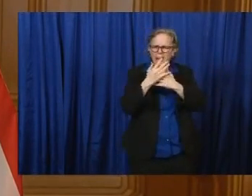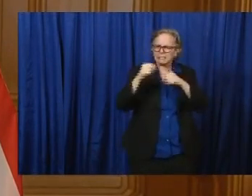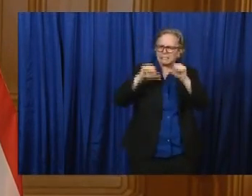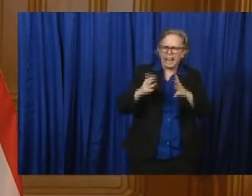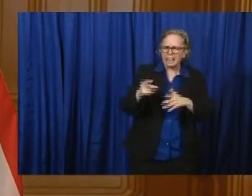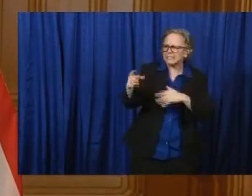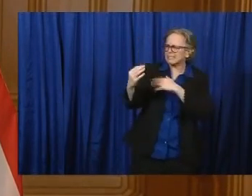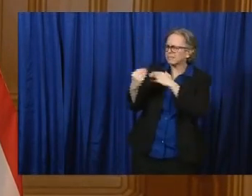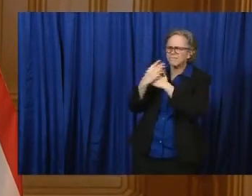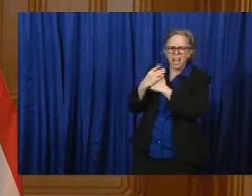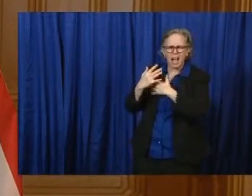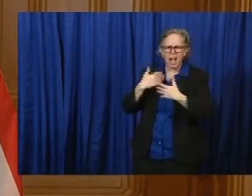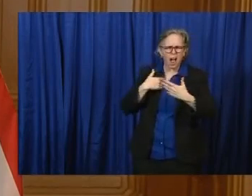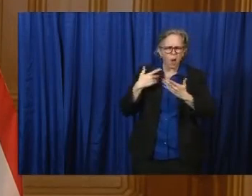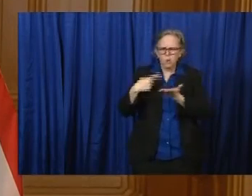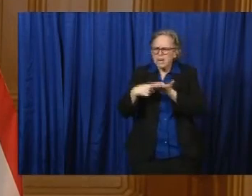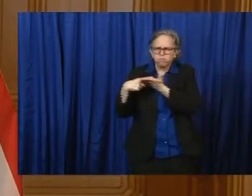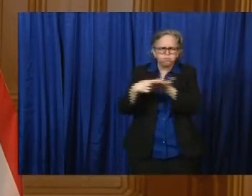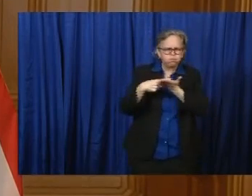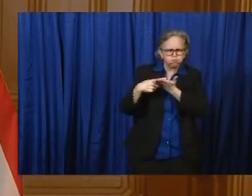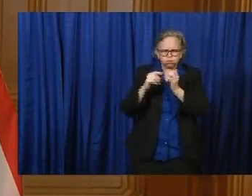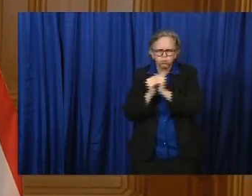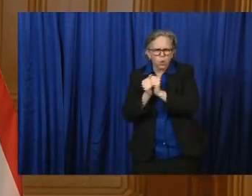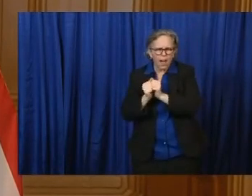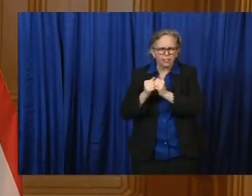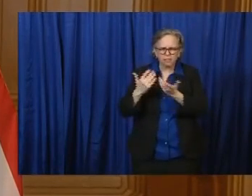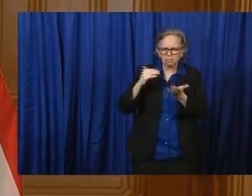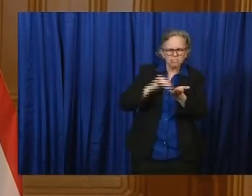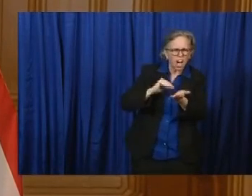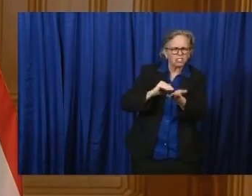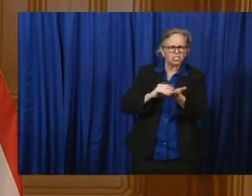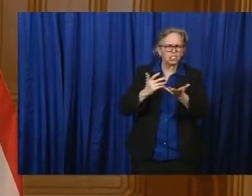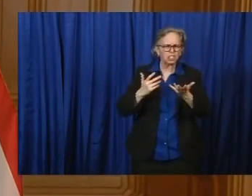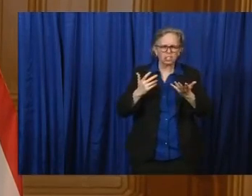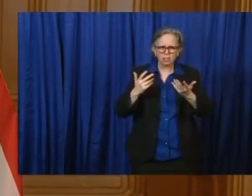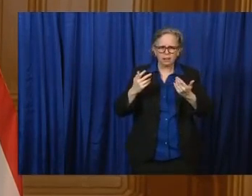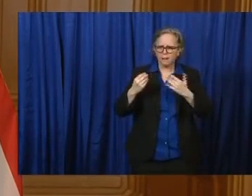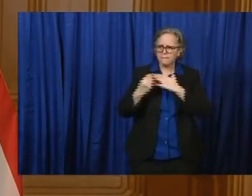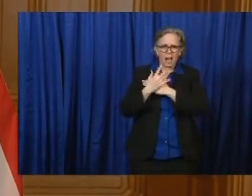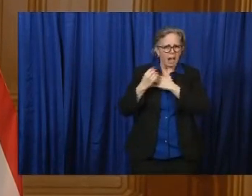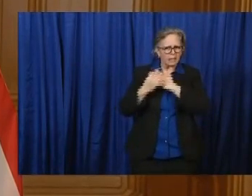put working group together of doctors to give us advice.